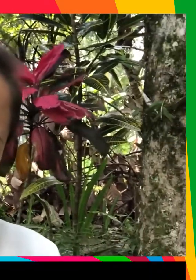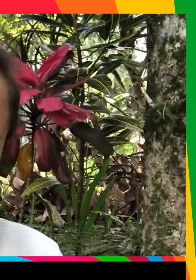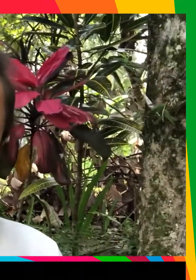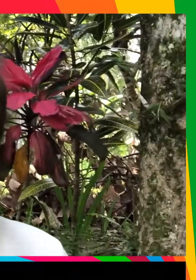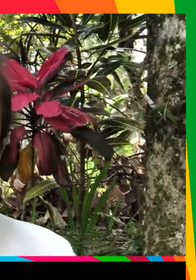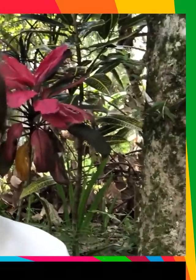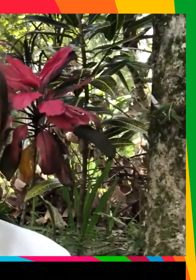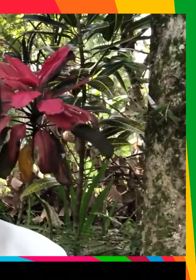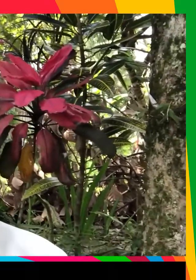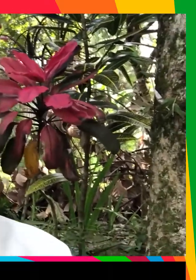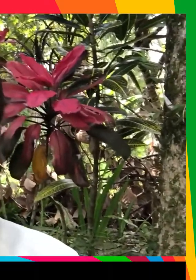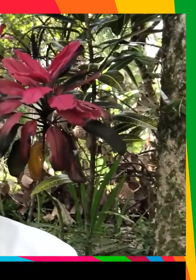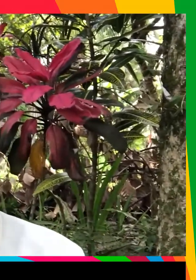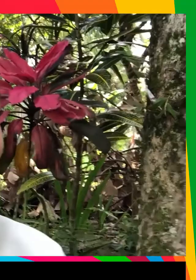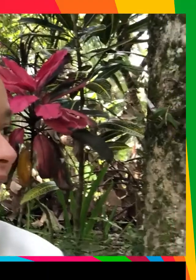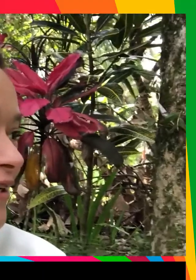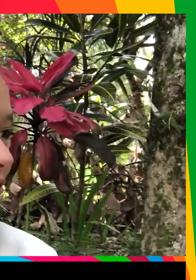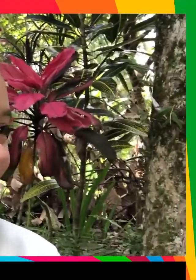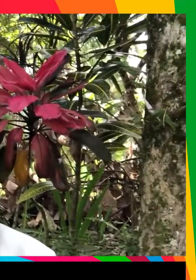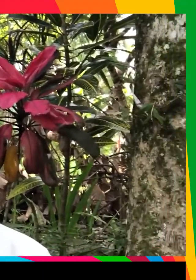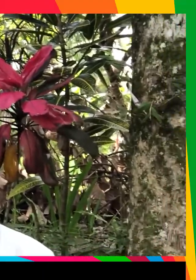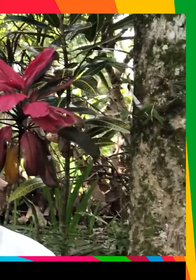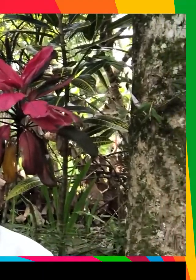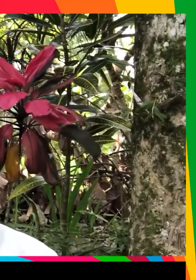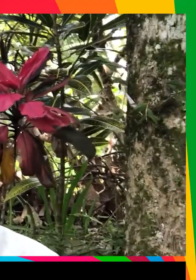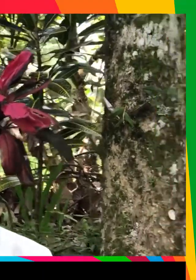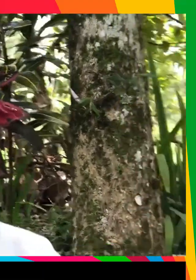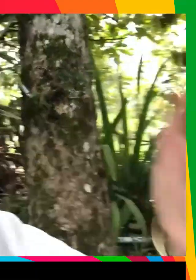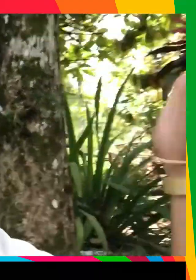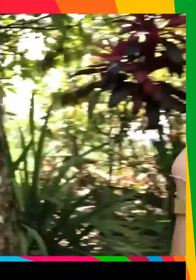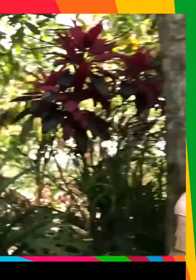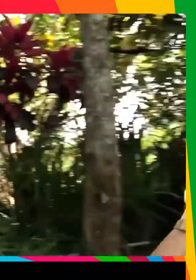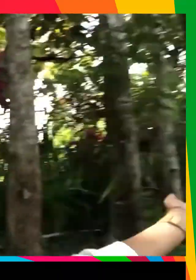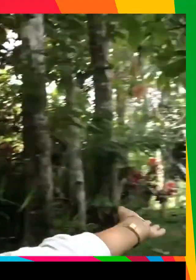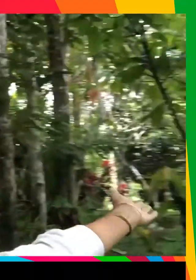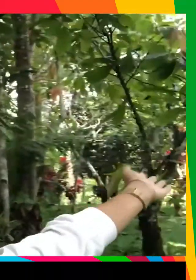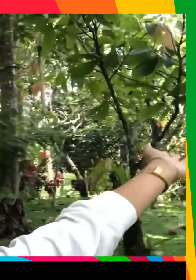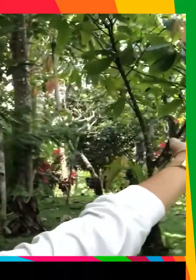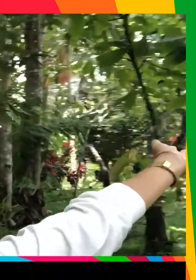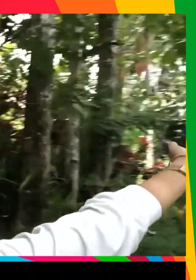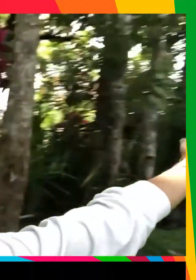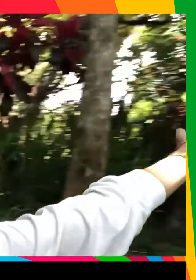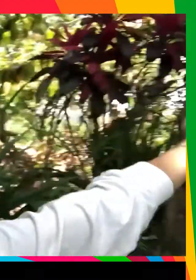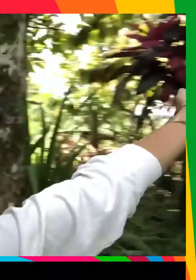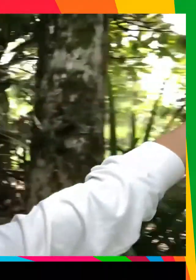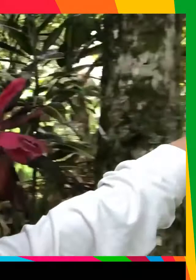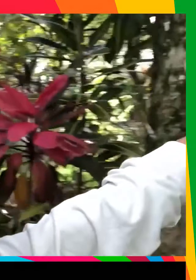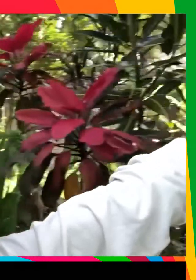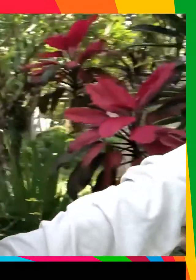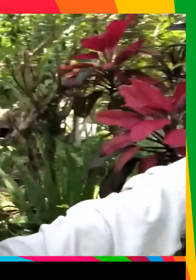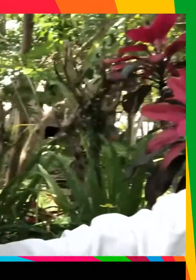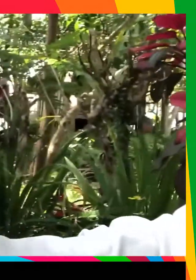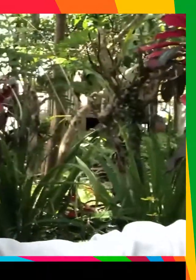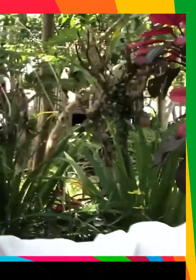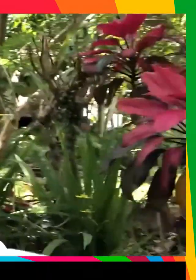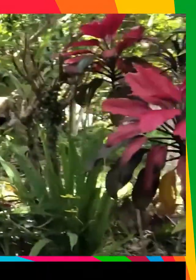changemaker. Growing up on the beautiful island of Bali, Indonesia, I was constantly surrounded by nature, by